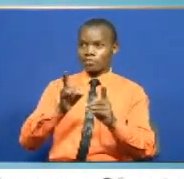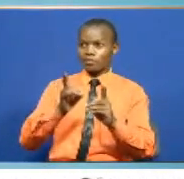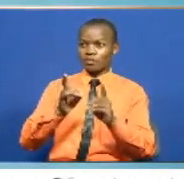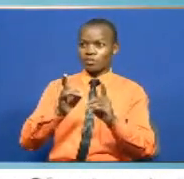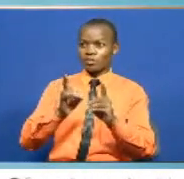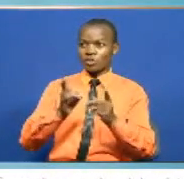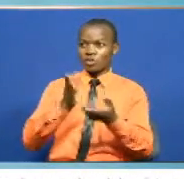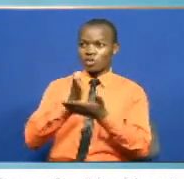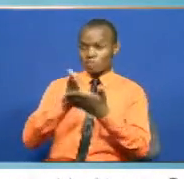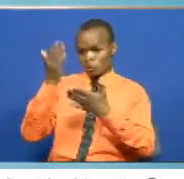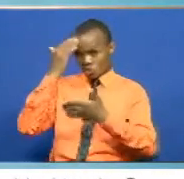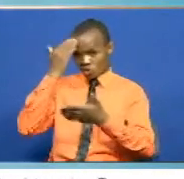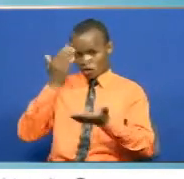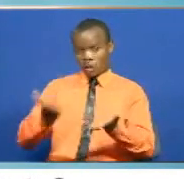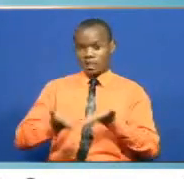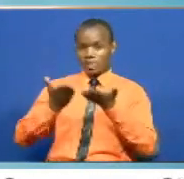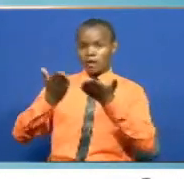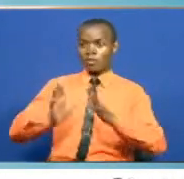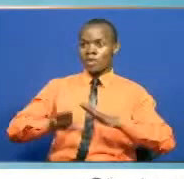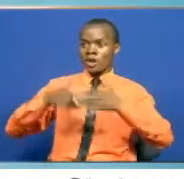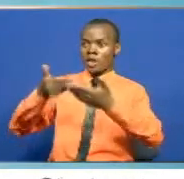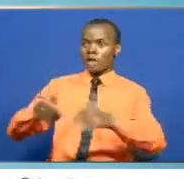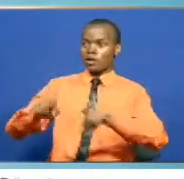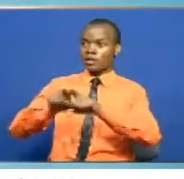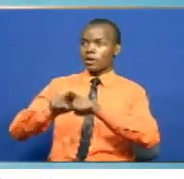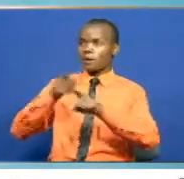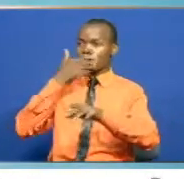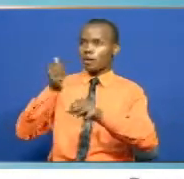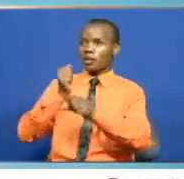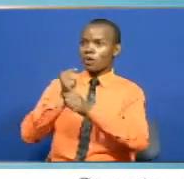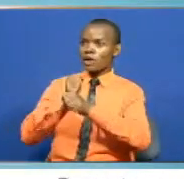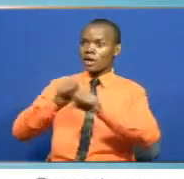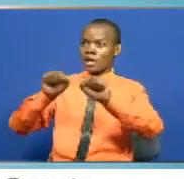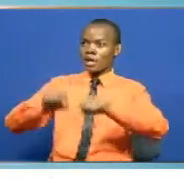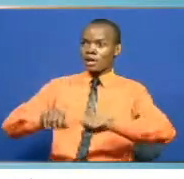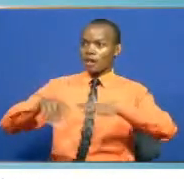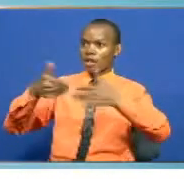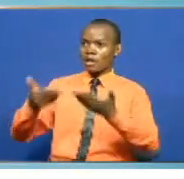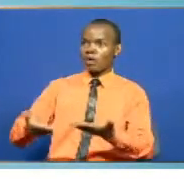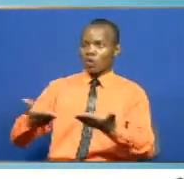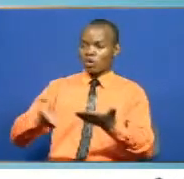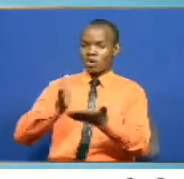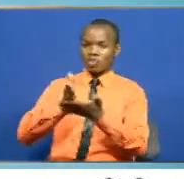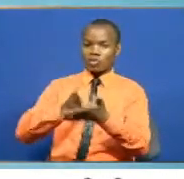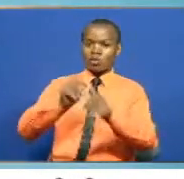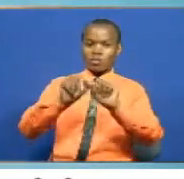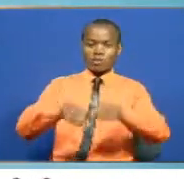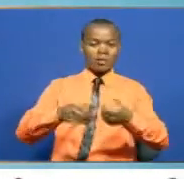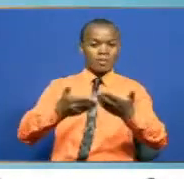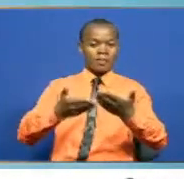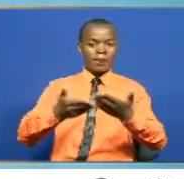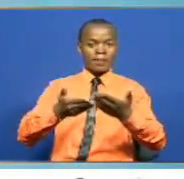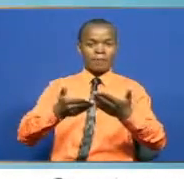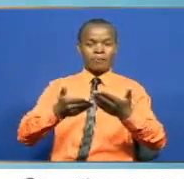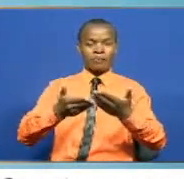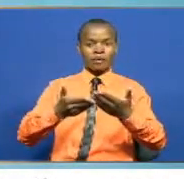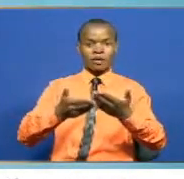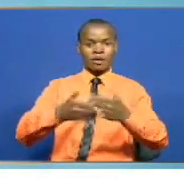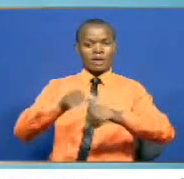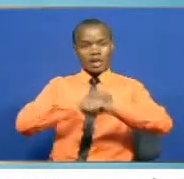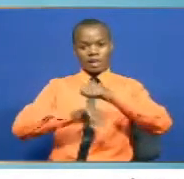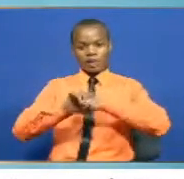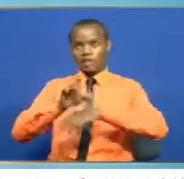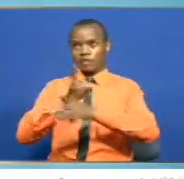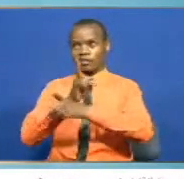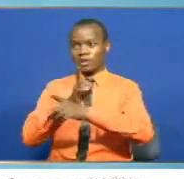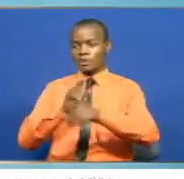how to improve next time, or what to better work on. I'm supposed to flash left instead of flashing right, I'm supposed to do this instead of